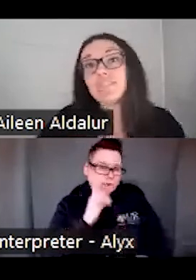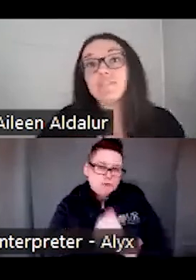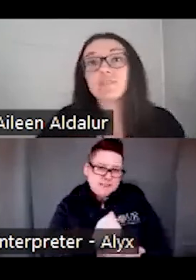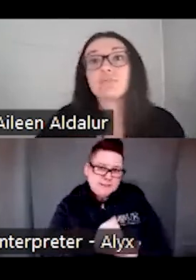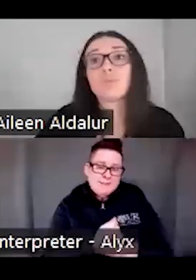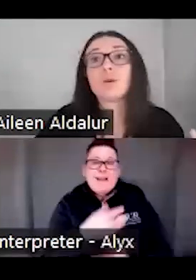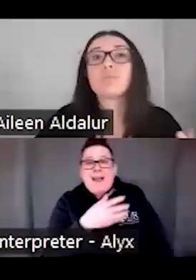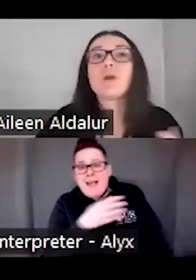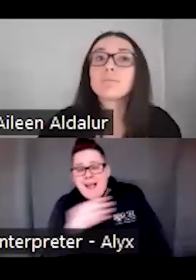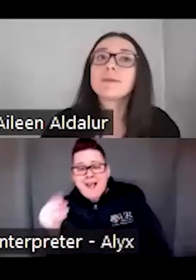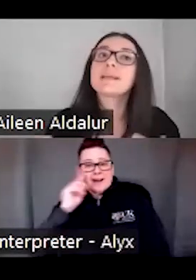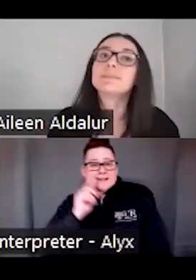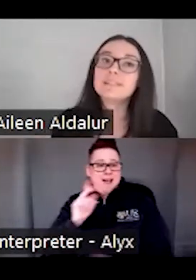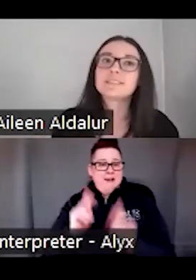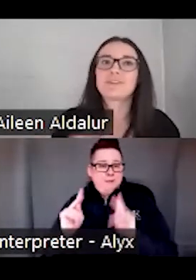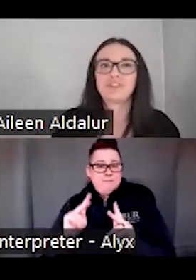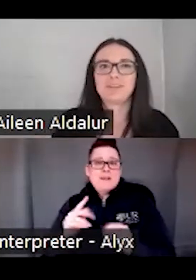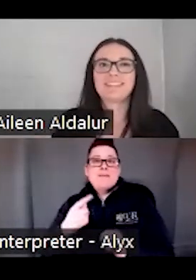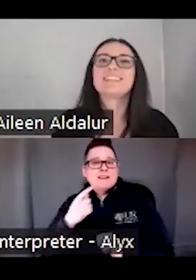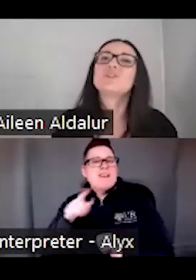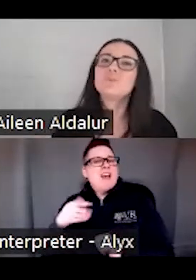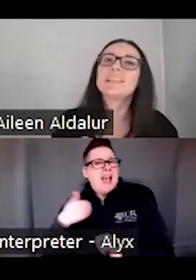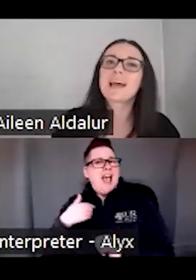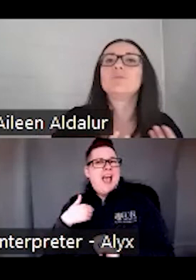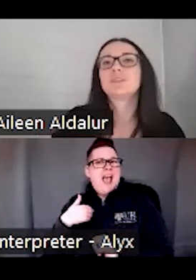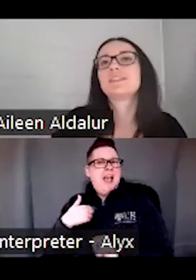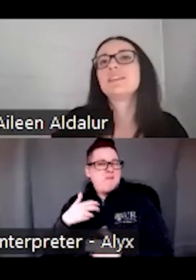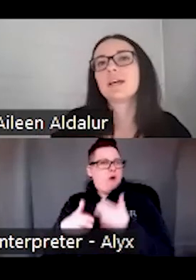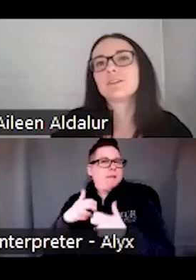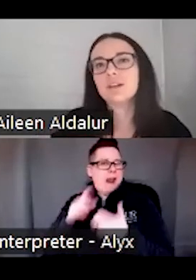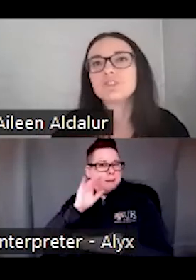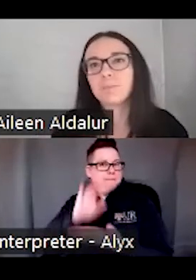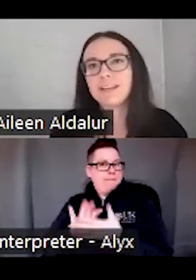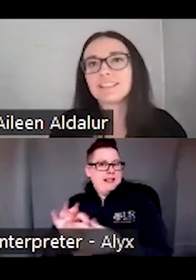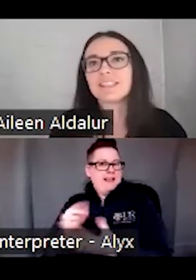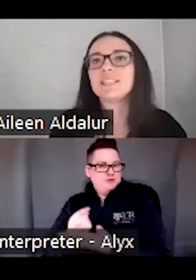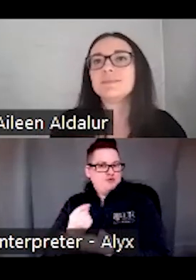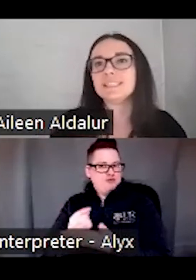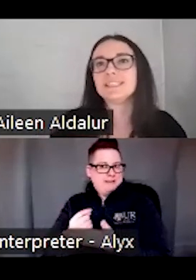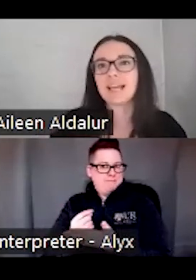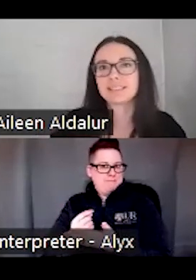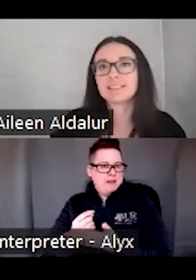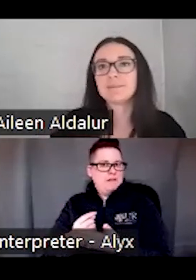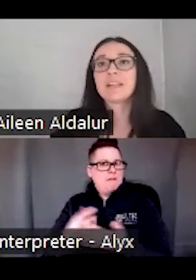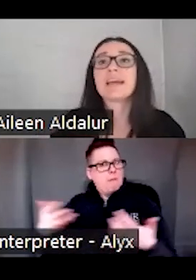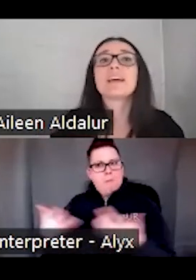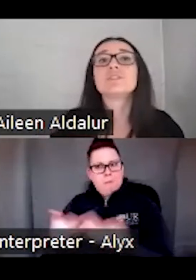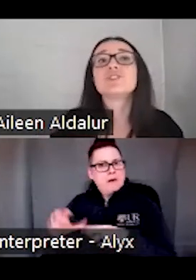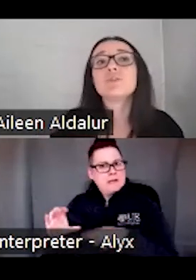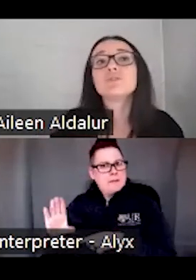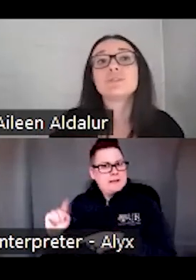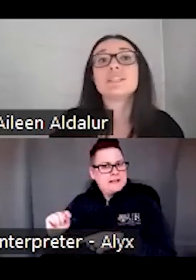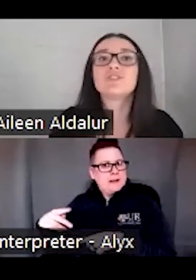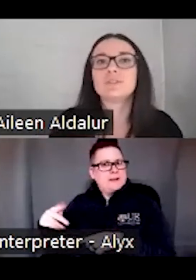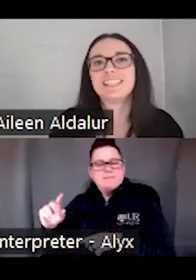addition, deaf individuals report problematic beliefs about treatment that do align with the theoretical underpinnings of CBT-TS, and they have